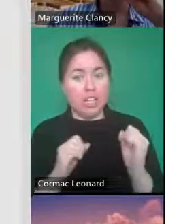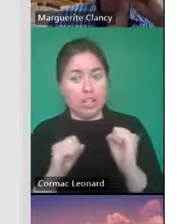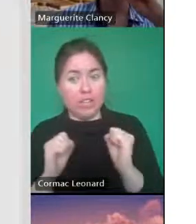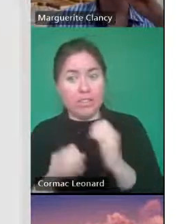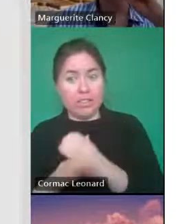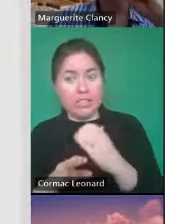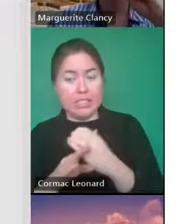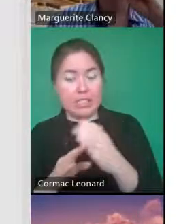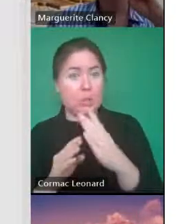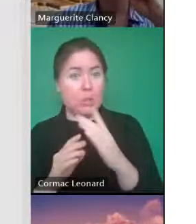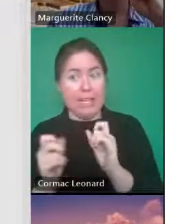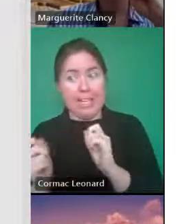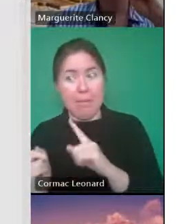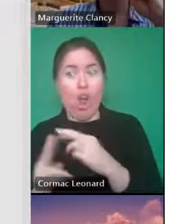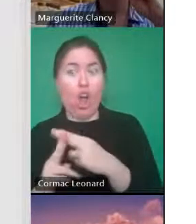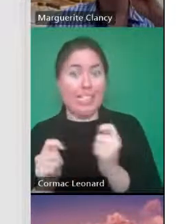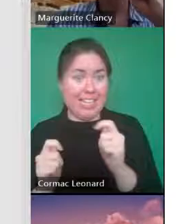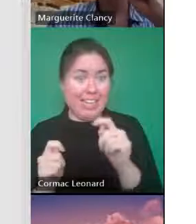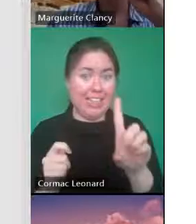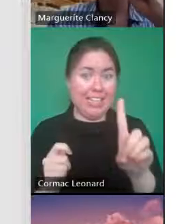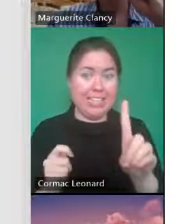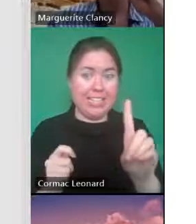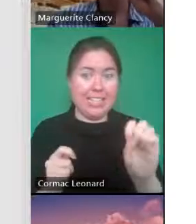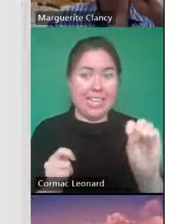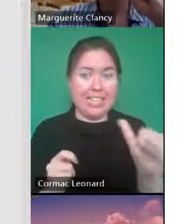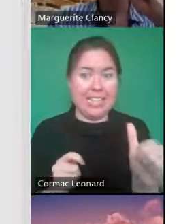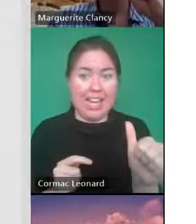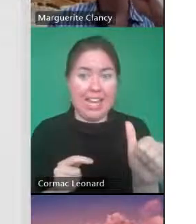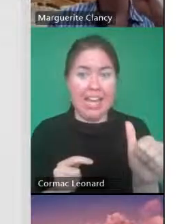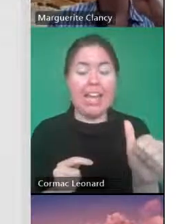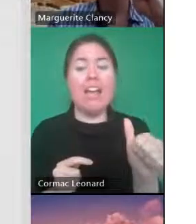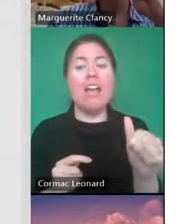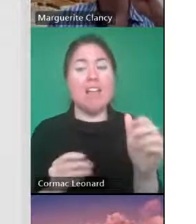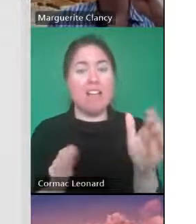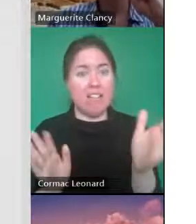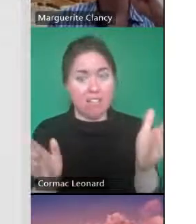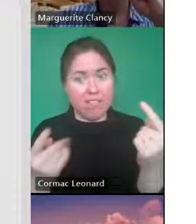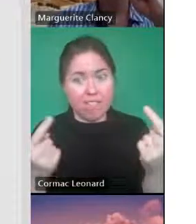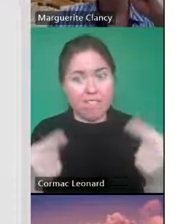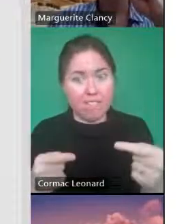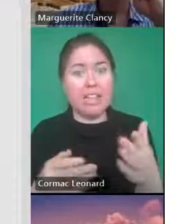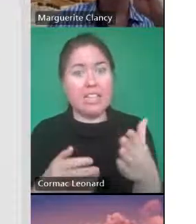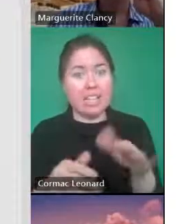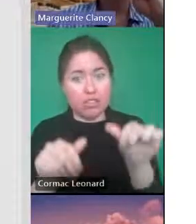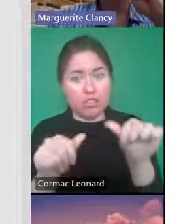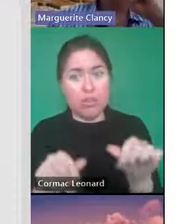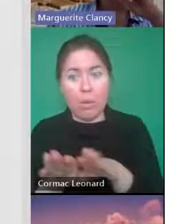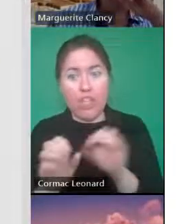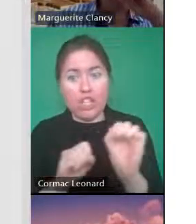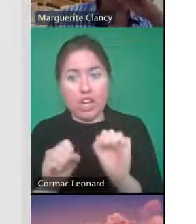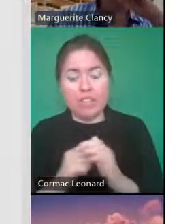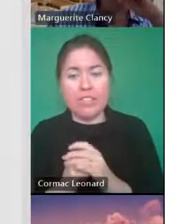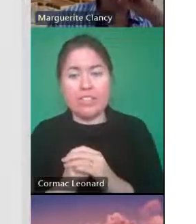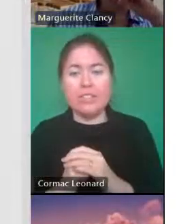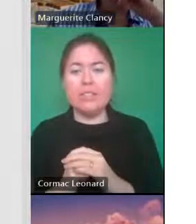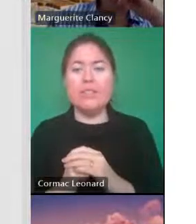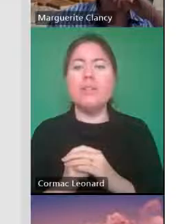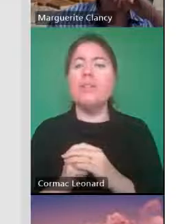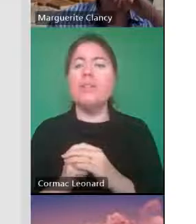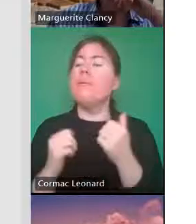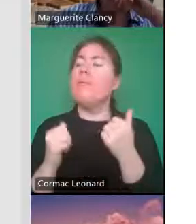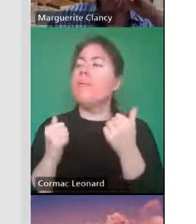safeguardings by email until the DSA are finalised and agree with services. Okay, so thanks for those questions,